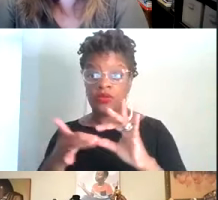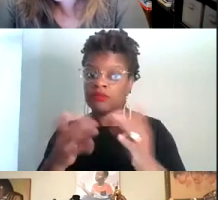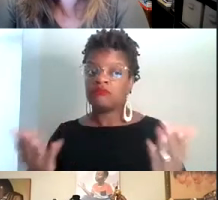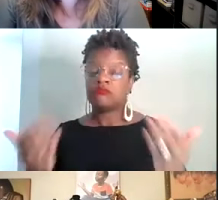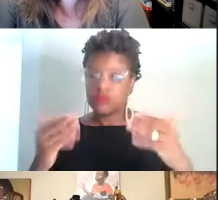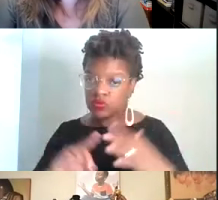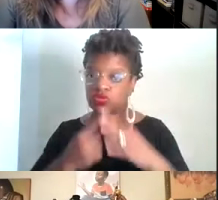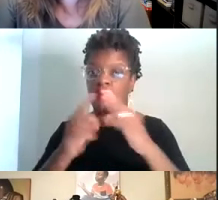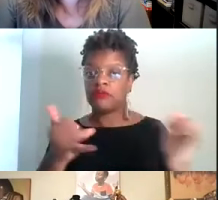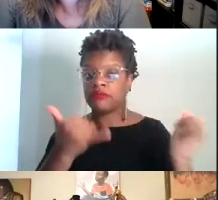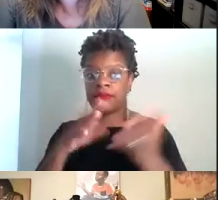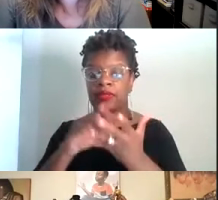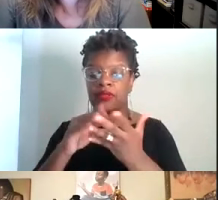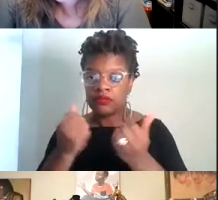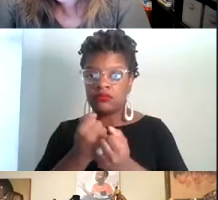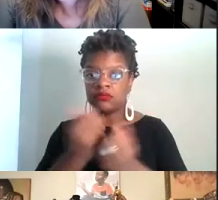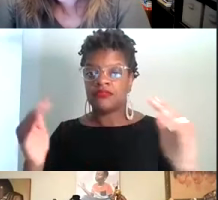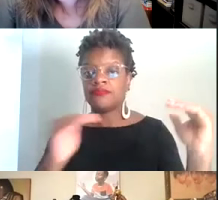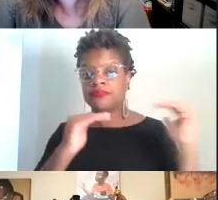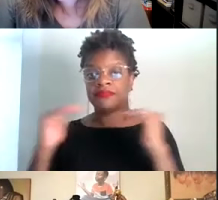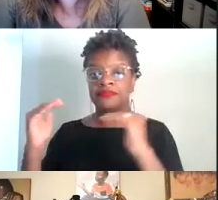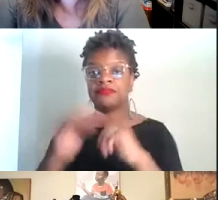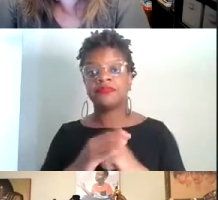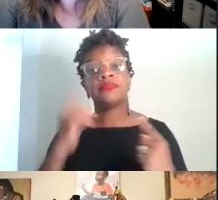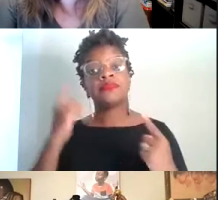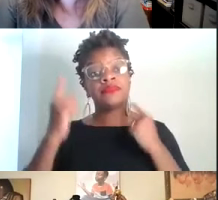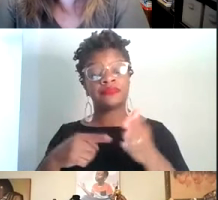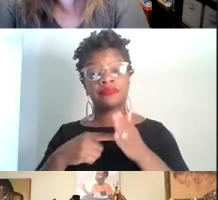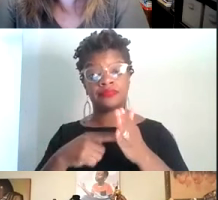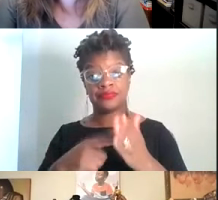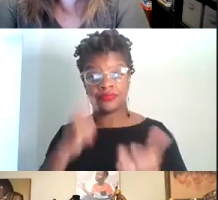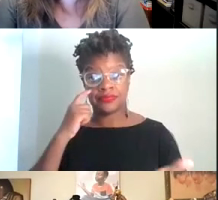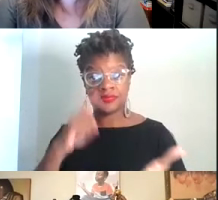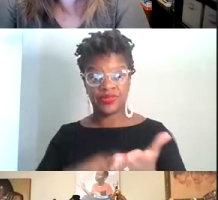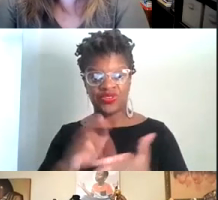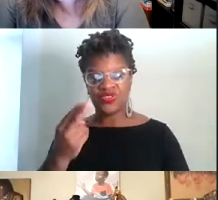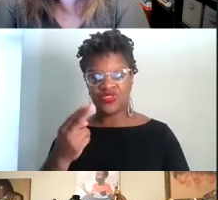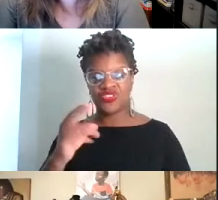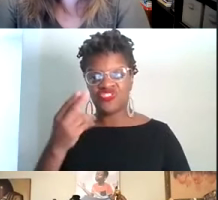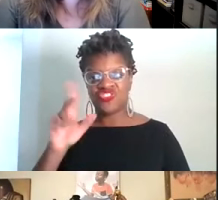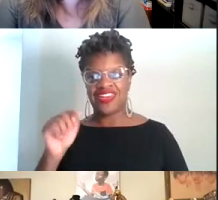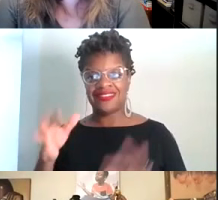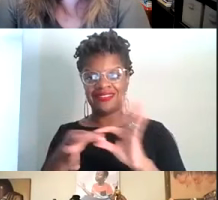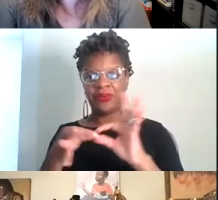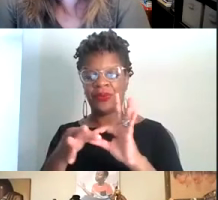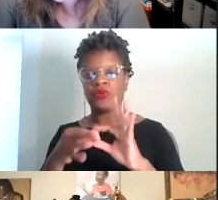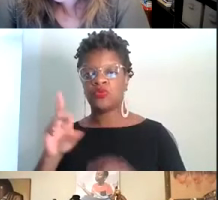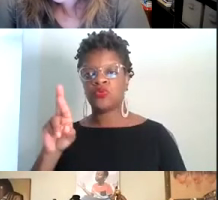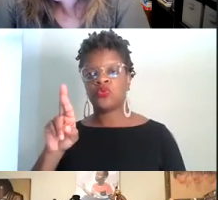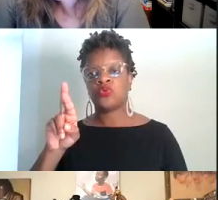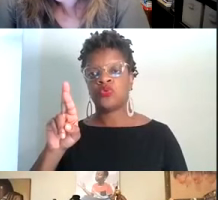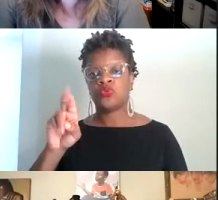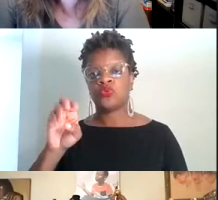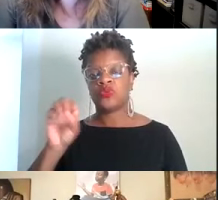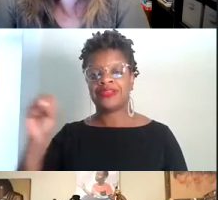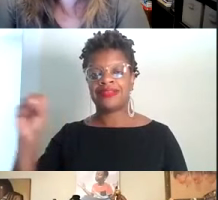action. And so when we think about things like, I'm seeing in the chat some notes about recess being taken away